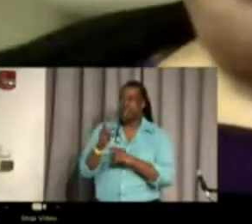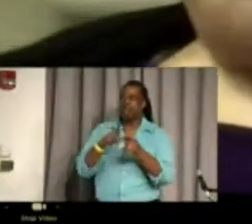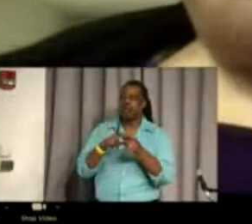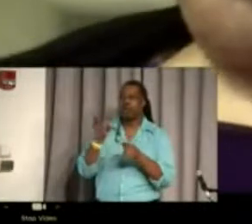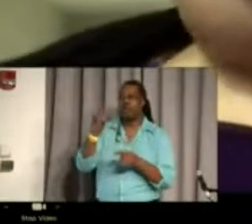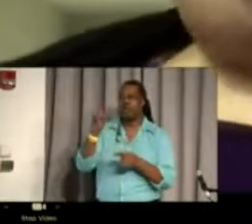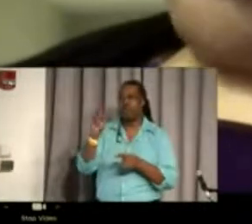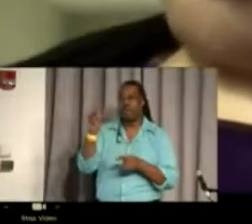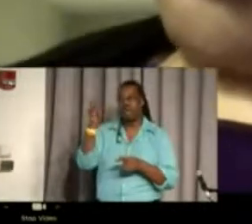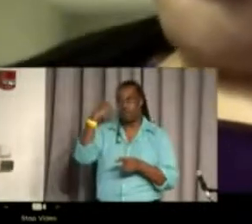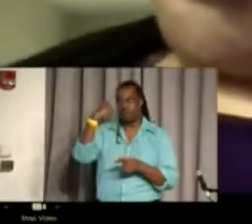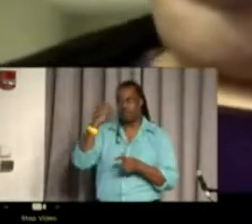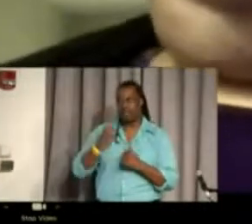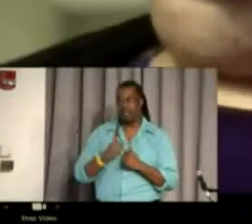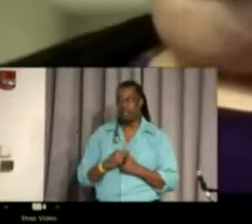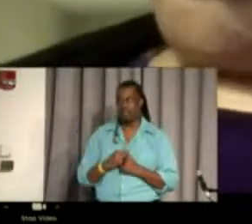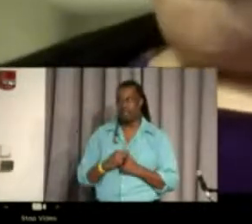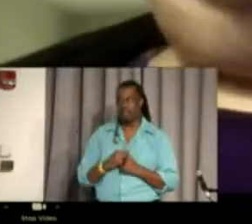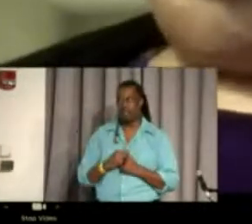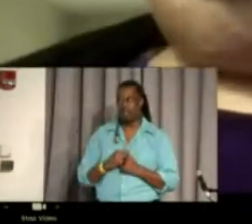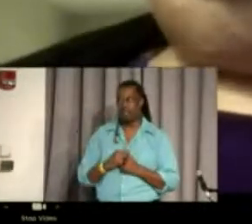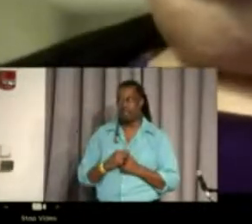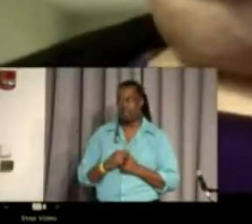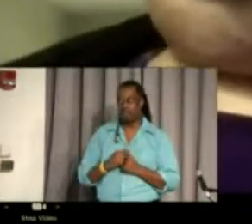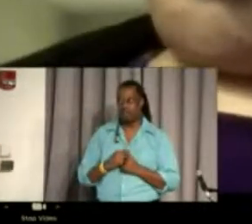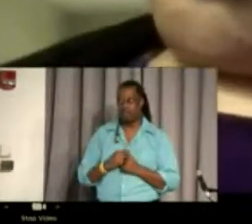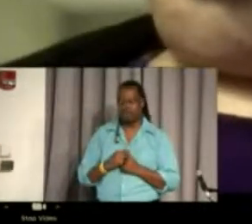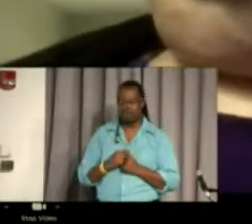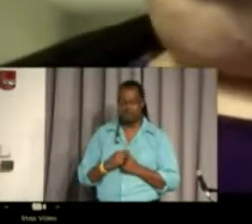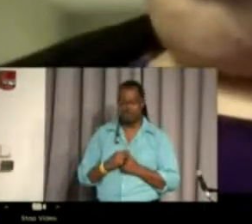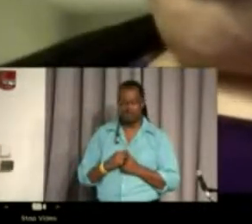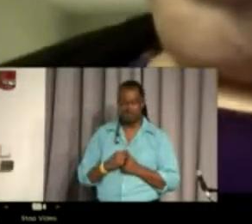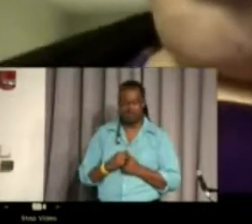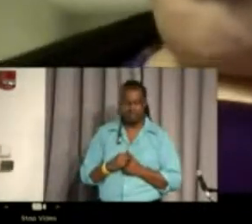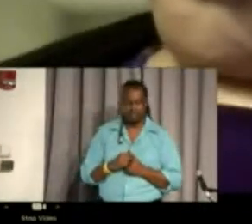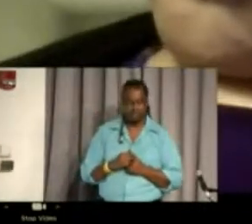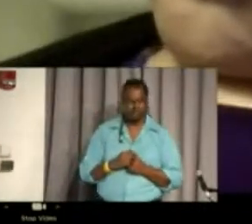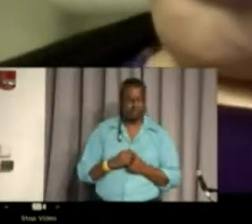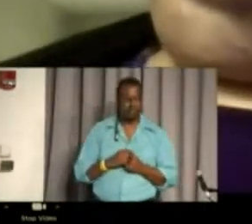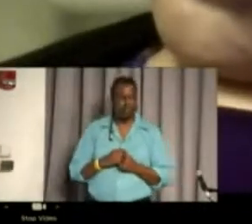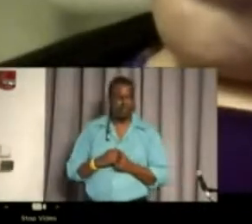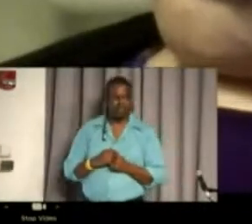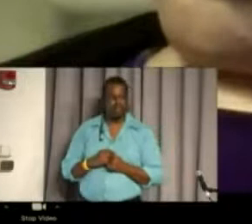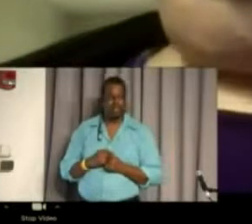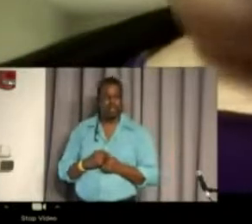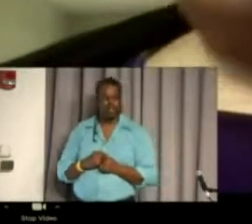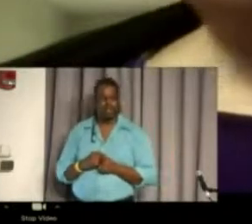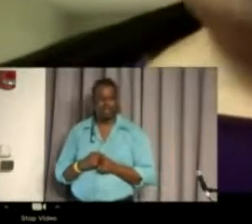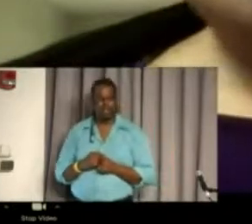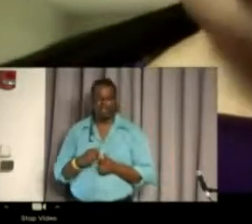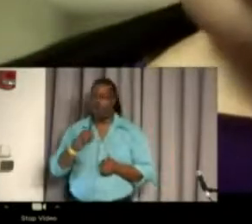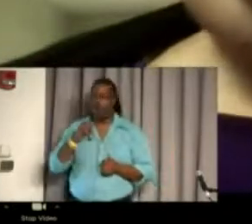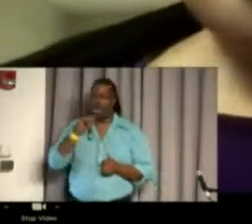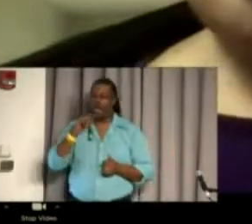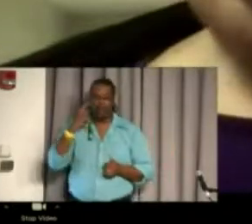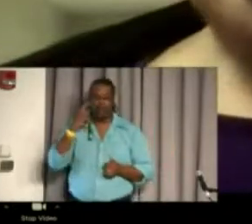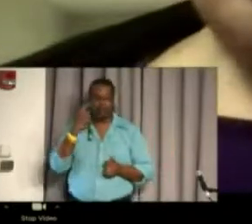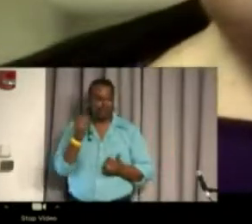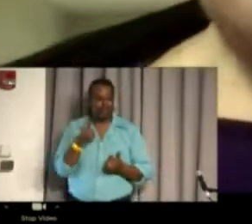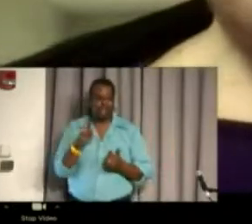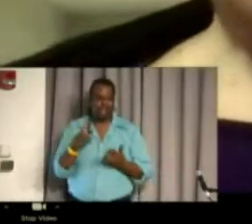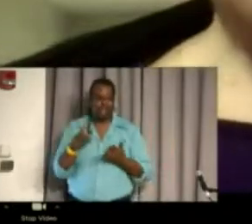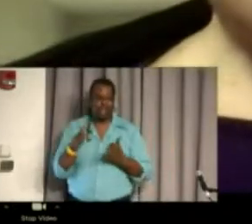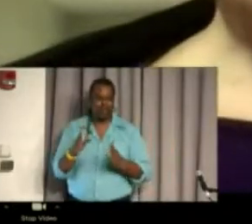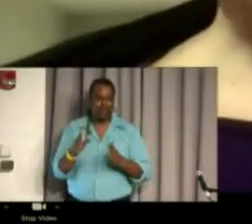government. That was in 2021. And it's expected to increase. So I don't think there's any way in